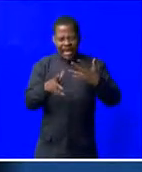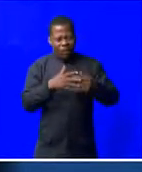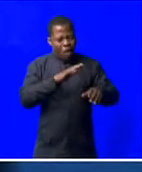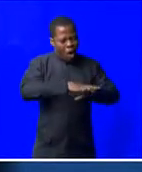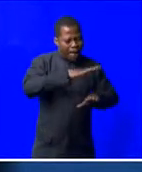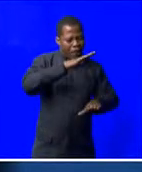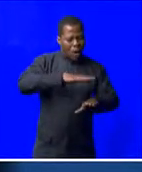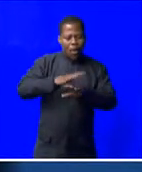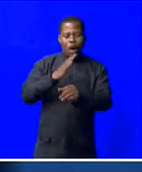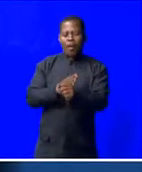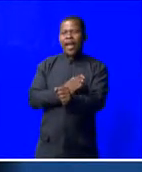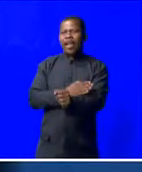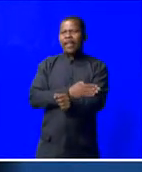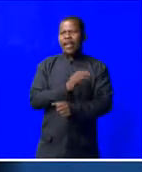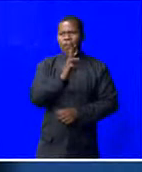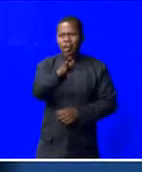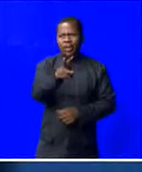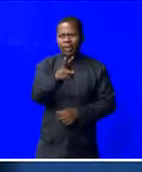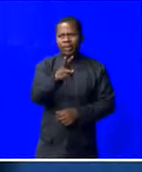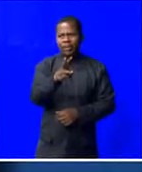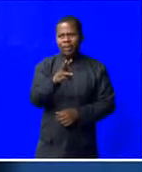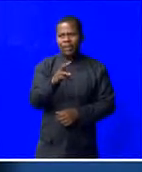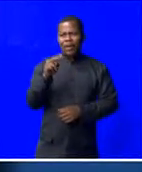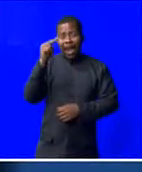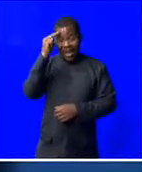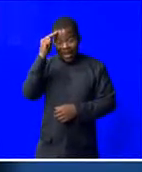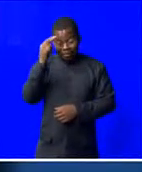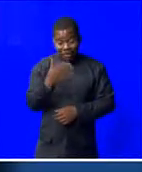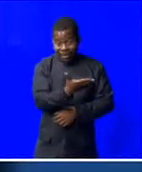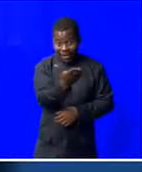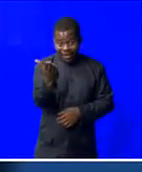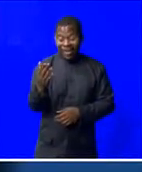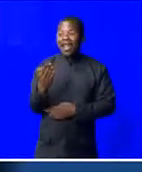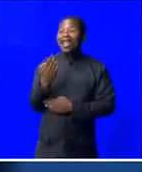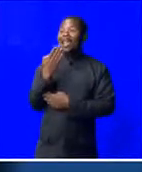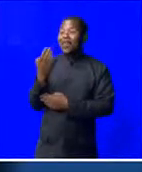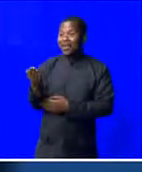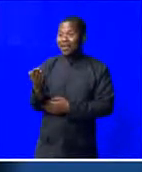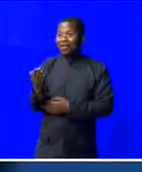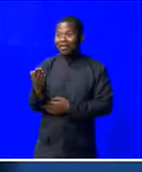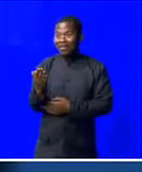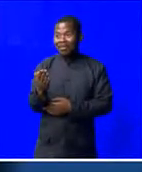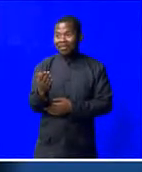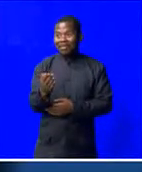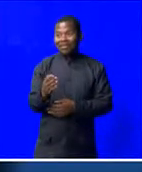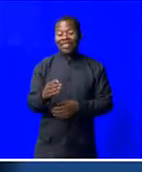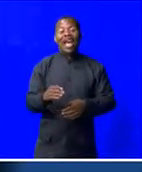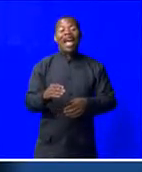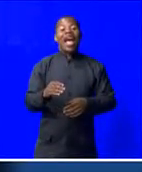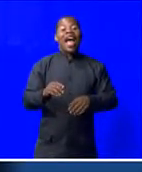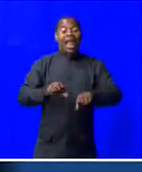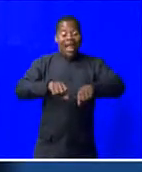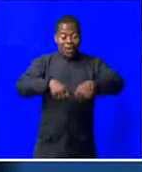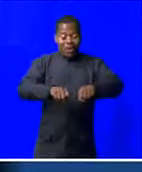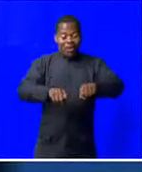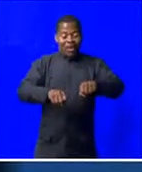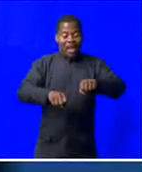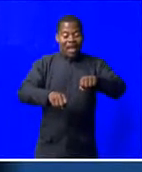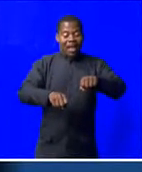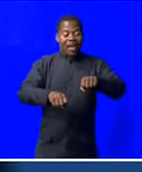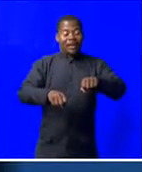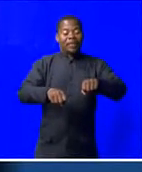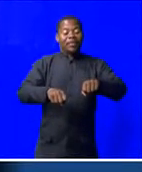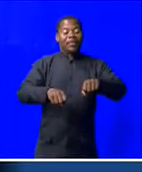letining la kangwana. Understanding? Yeah. Understanding tinkundla system.